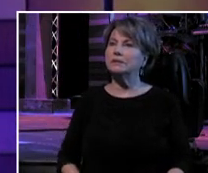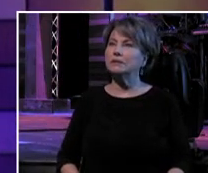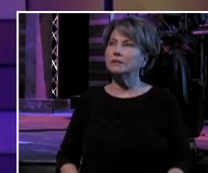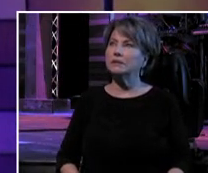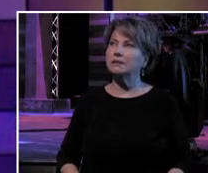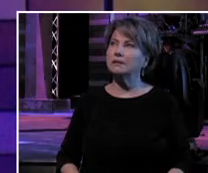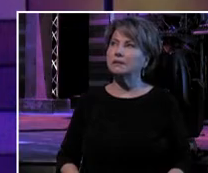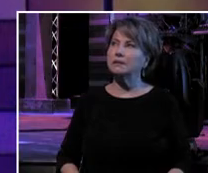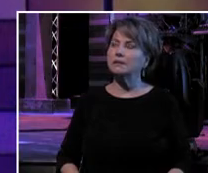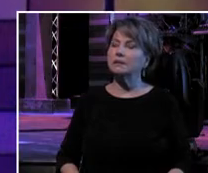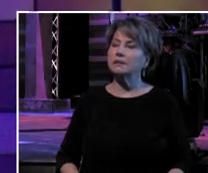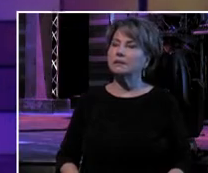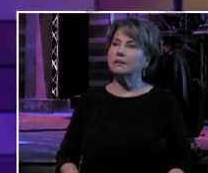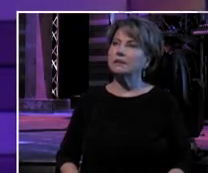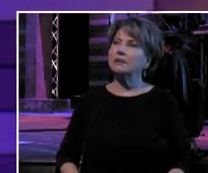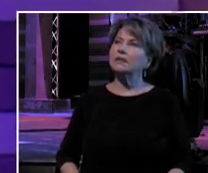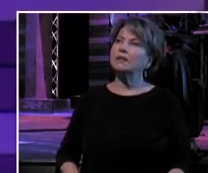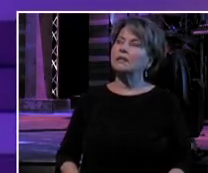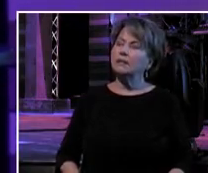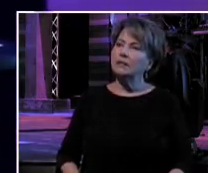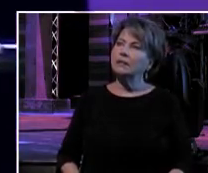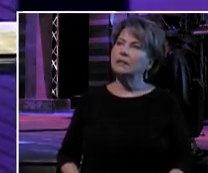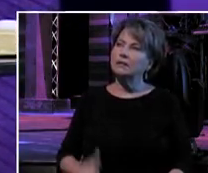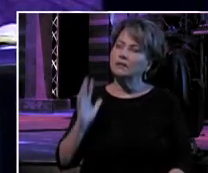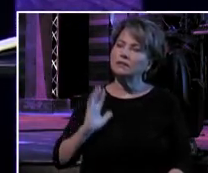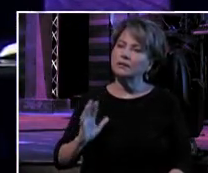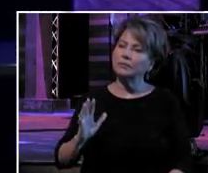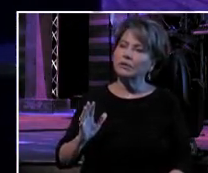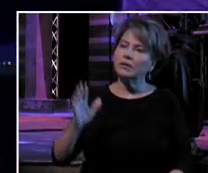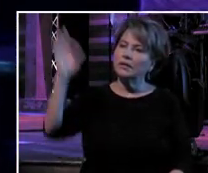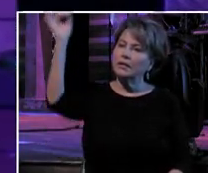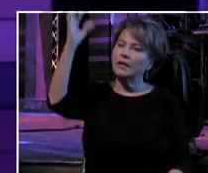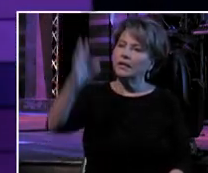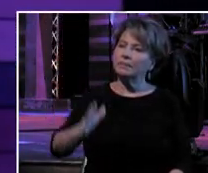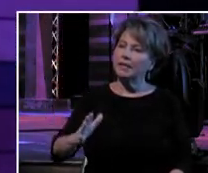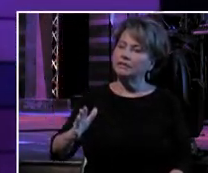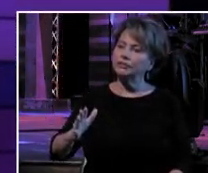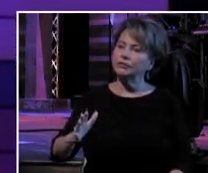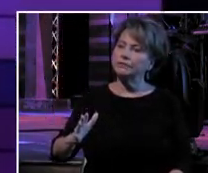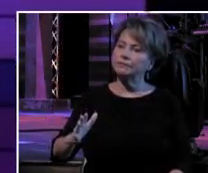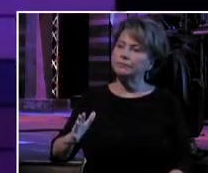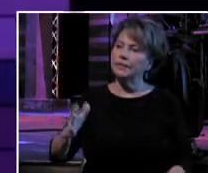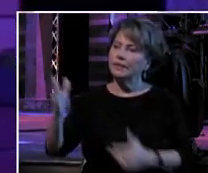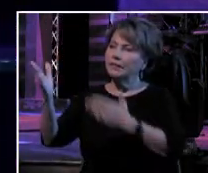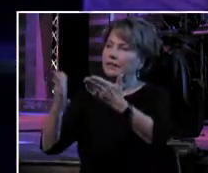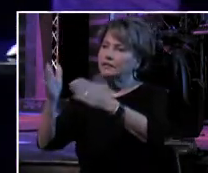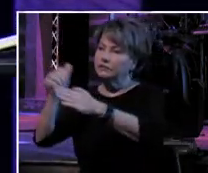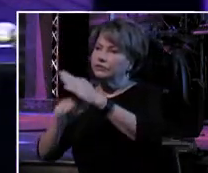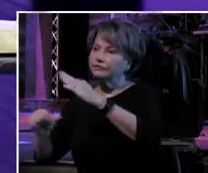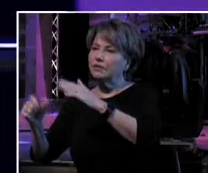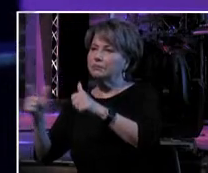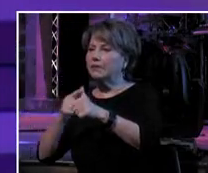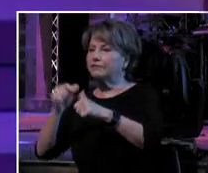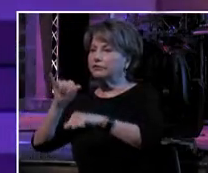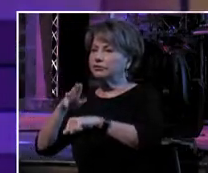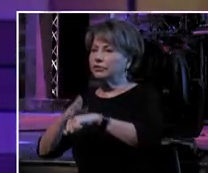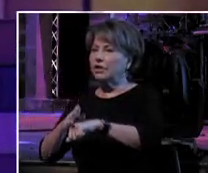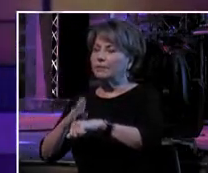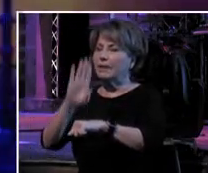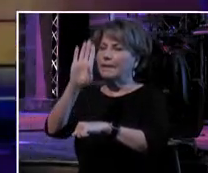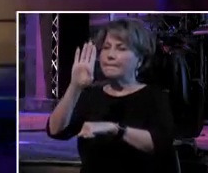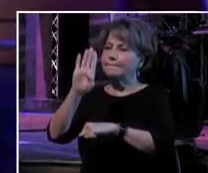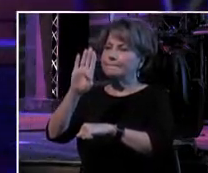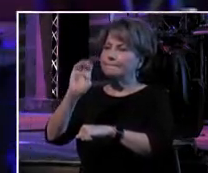I had a pastor that I served under my first job after seminary. His name was Ben Hayden. And one thing about Ben is